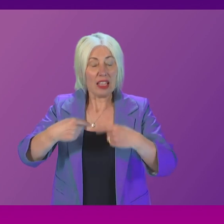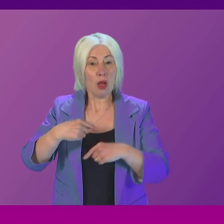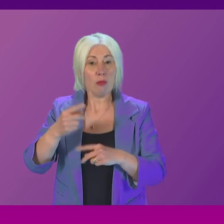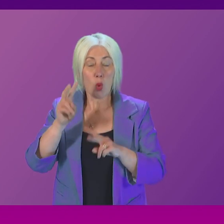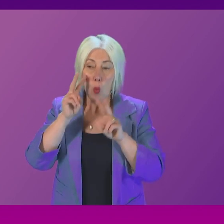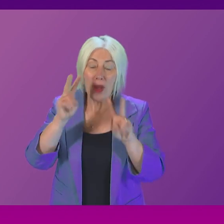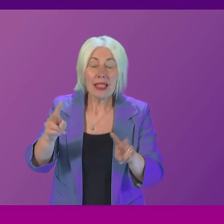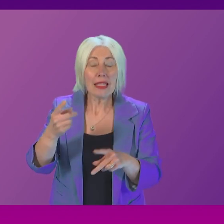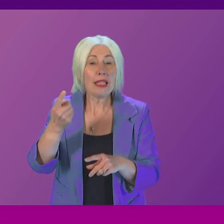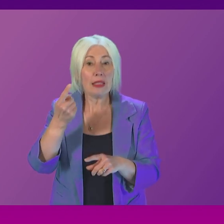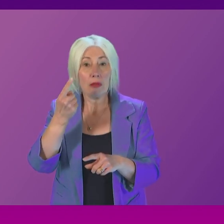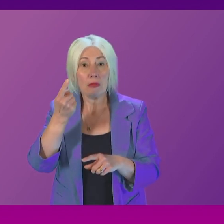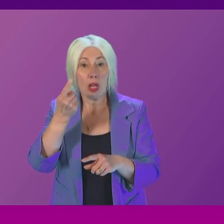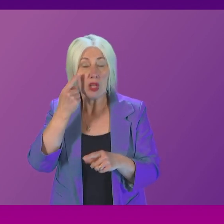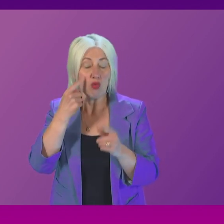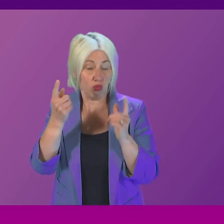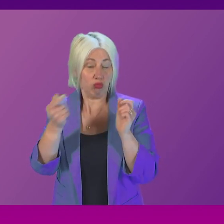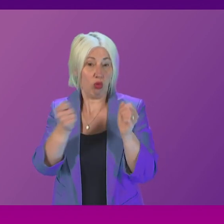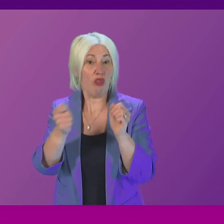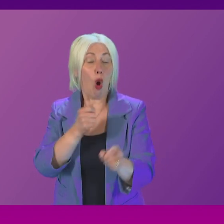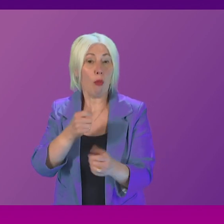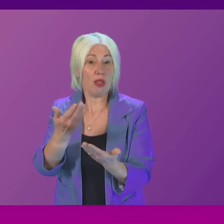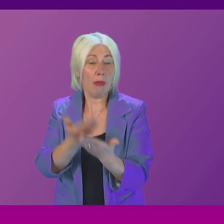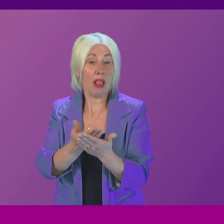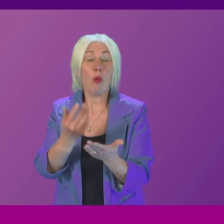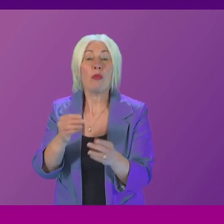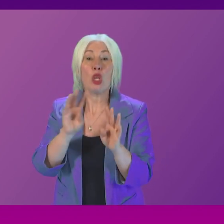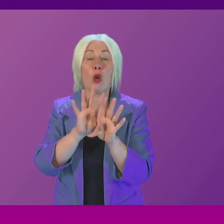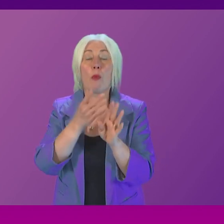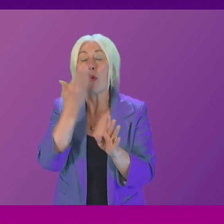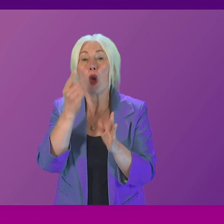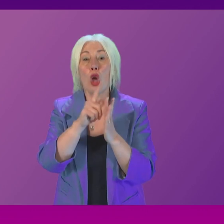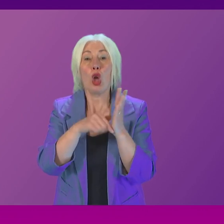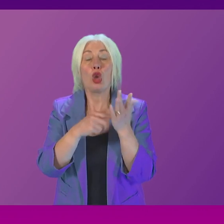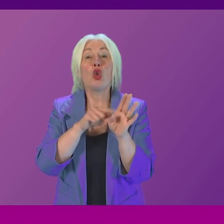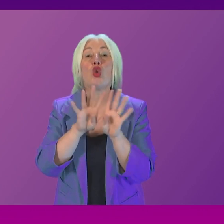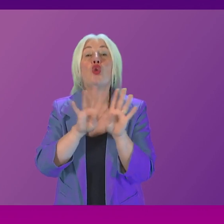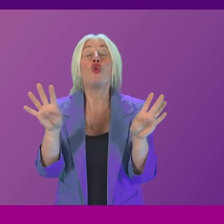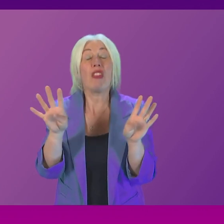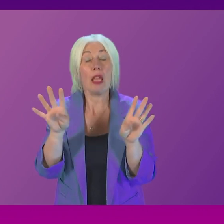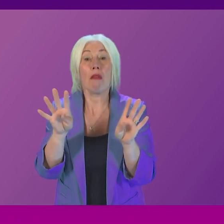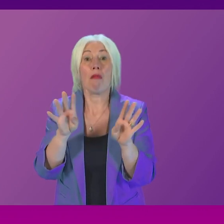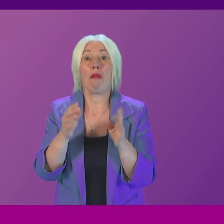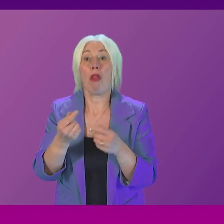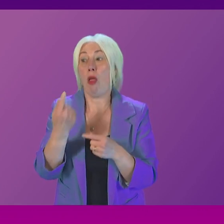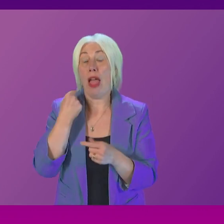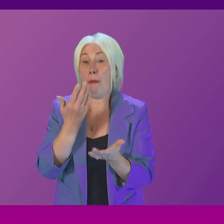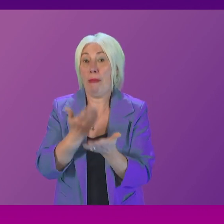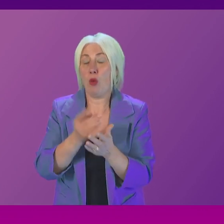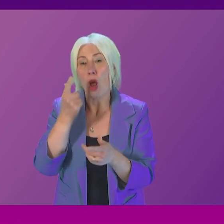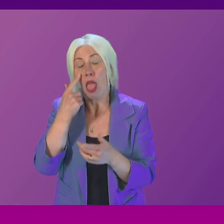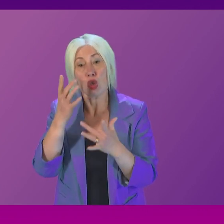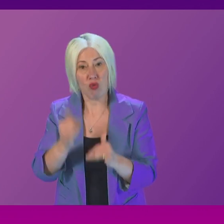the juryless trials, the pilot, the time-limited pilot that was recommended by Lady Dorian and that we are keen